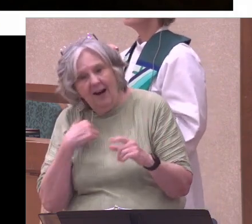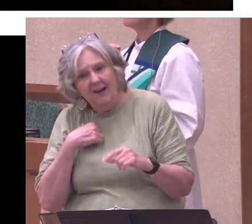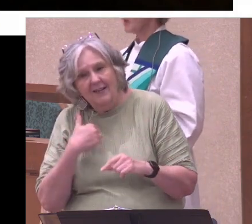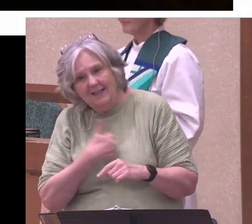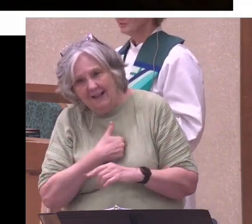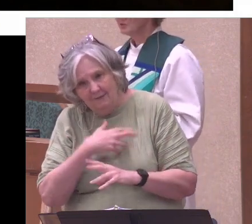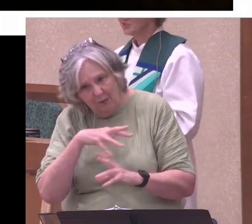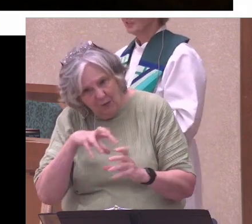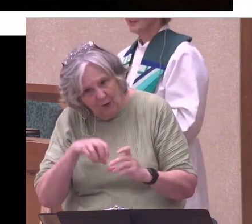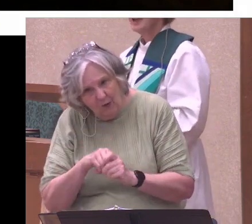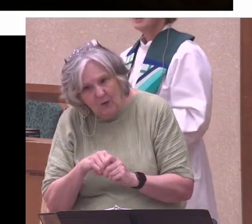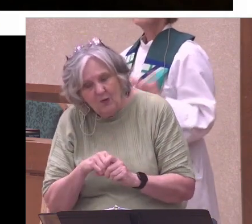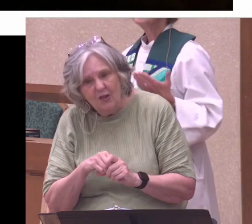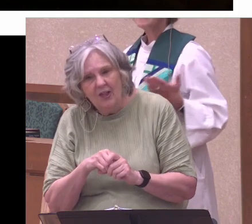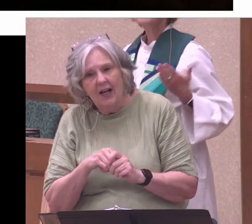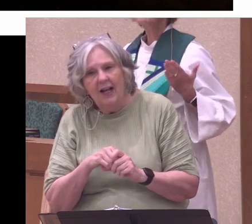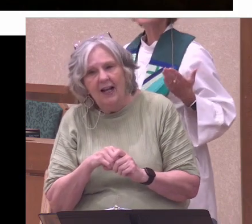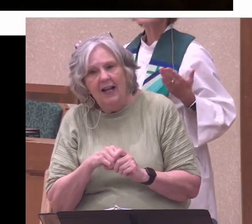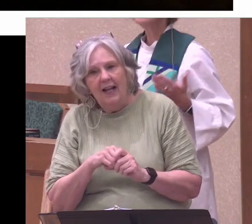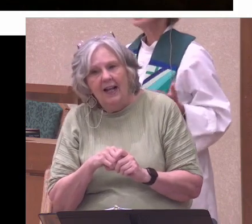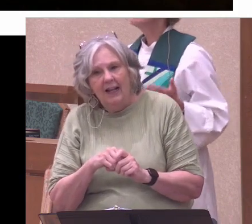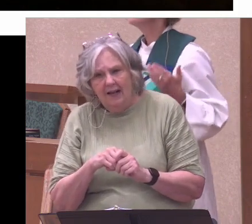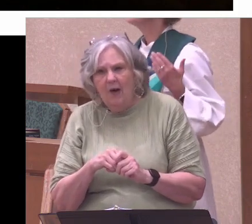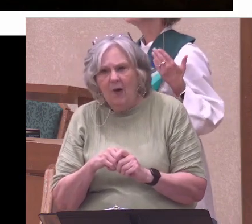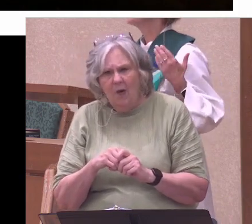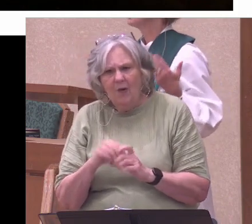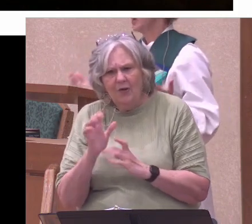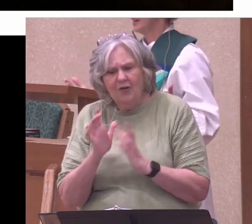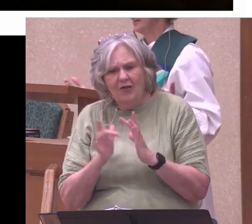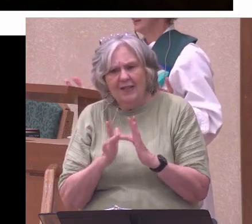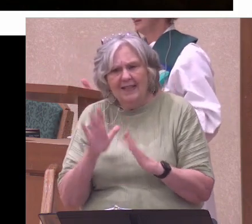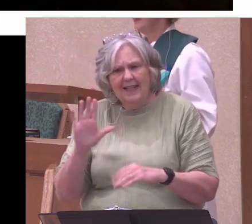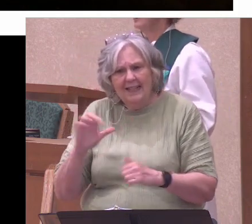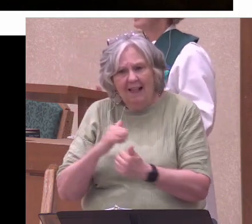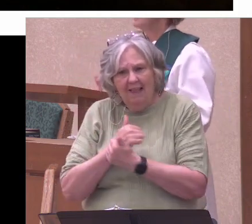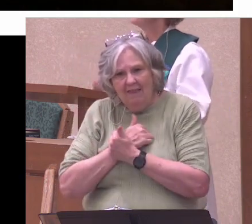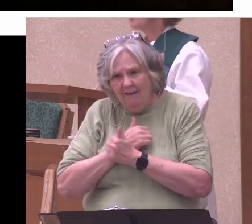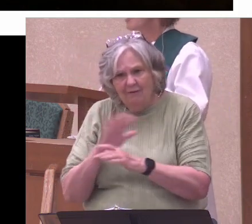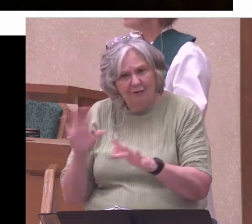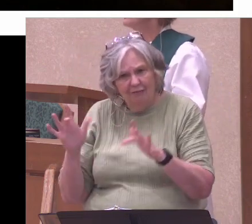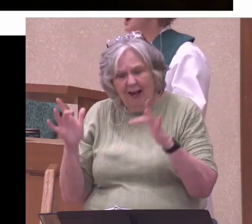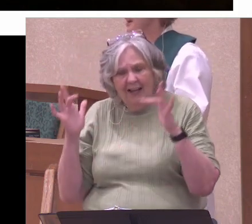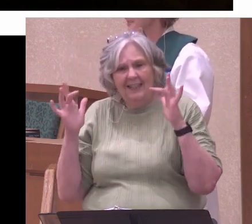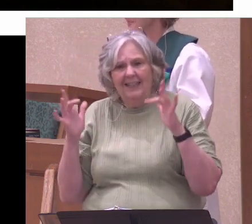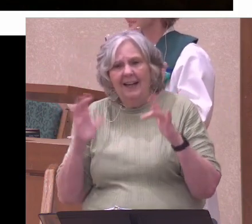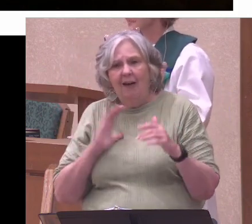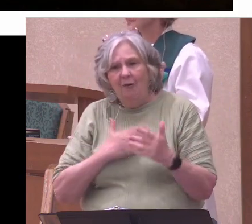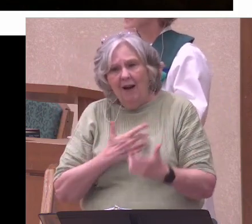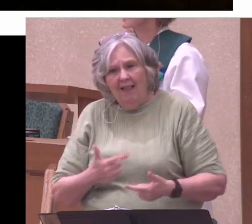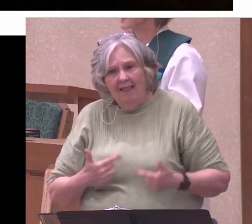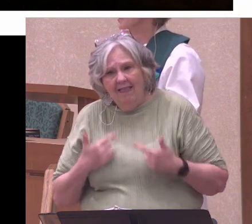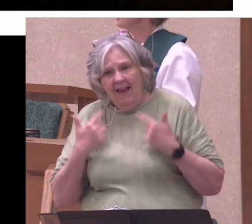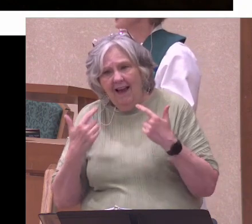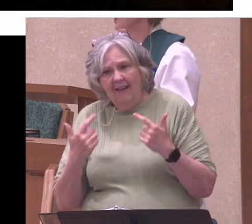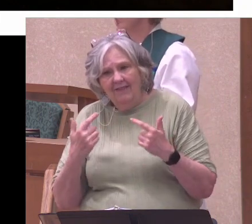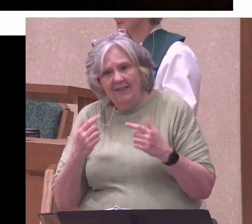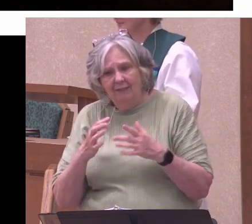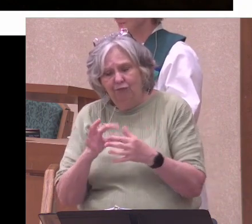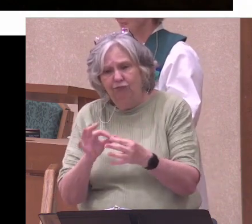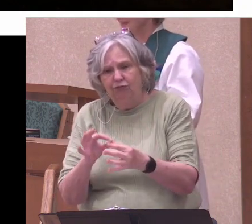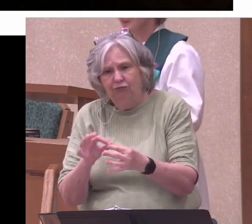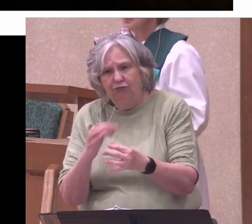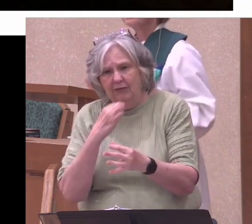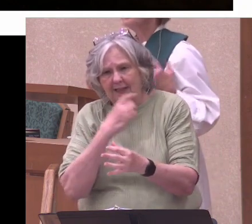inclusion revolution, the light of Jesus' love is shining, and our lives tell his